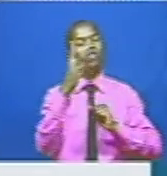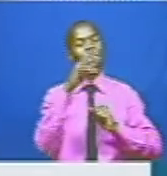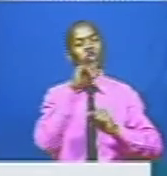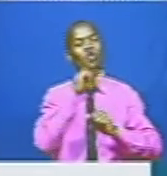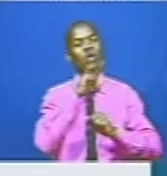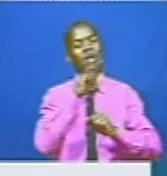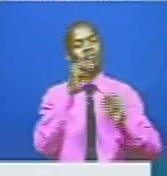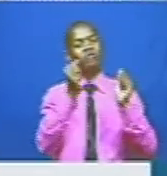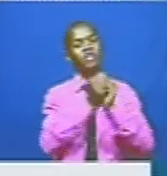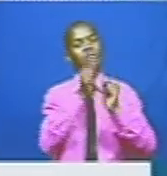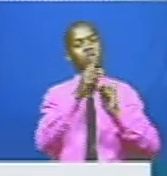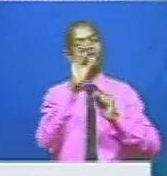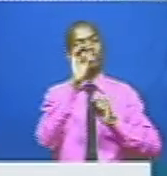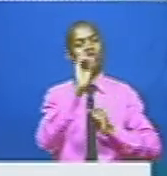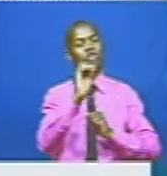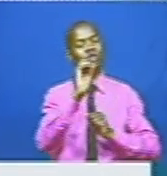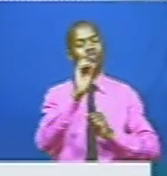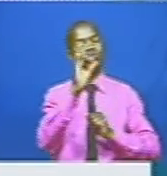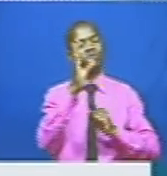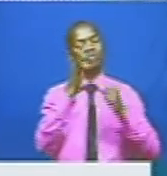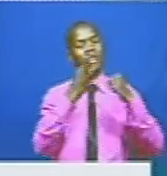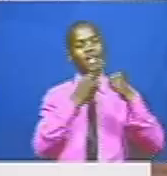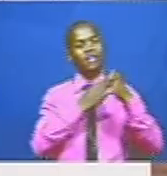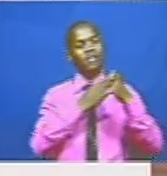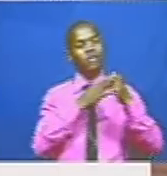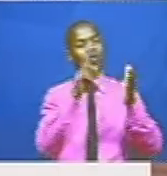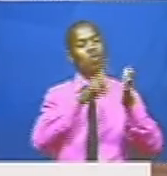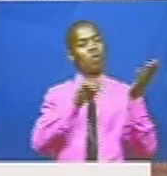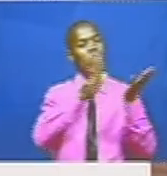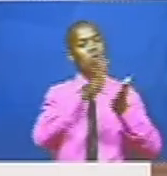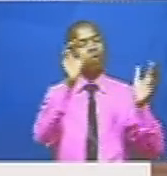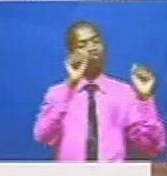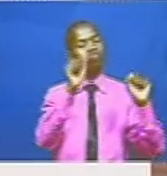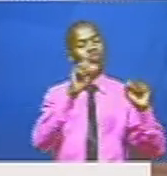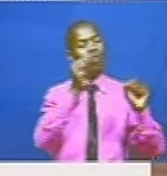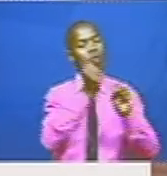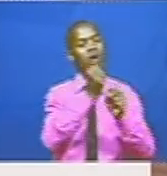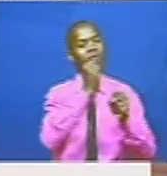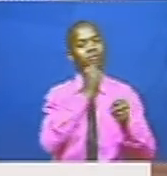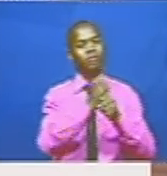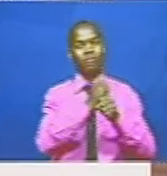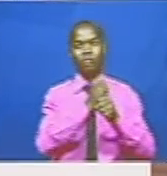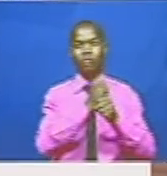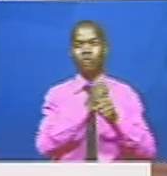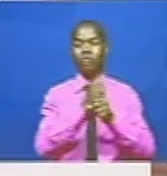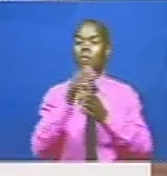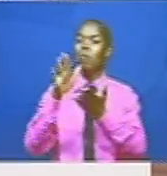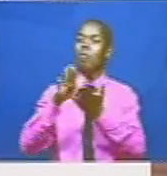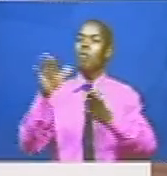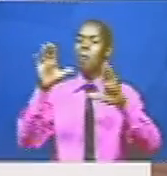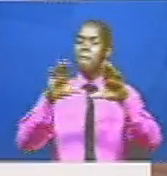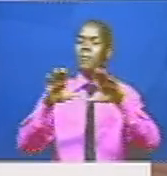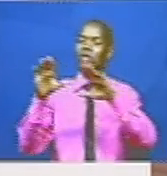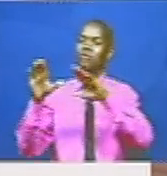10.08. Those are our immediate neighbors. Mm-hmm. What more can be done? I've said again, more marketing and more